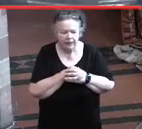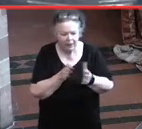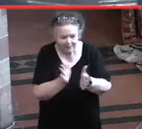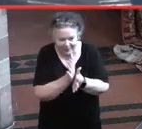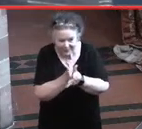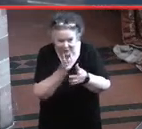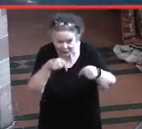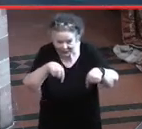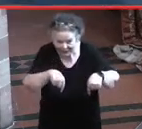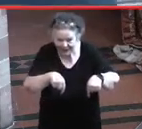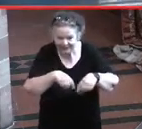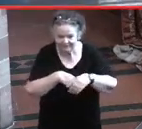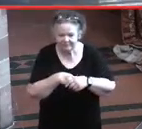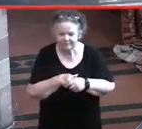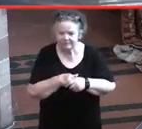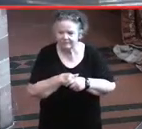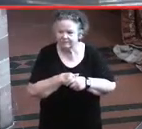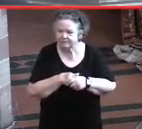you're here. Thank